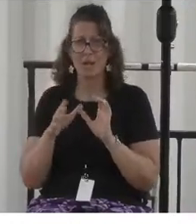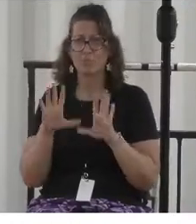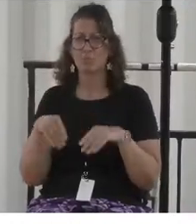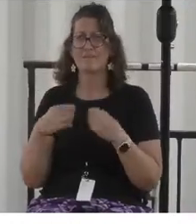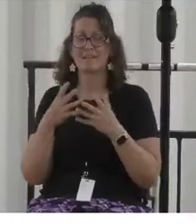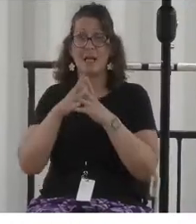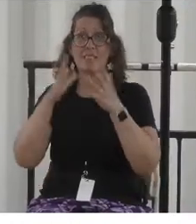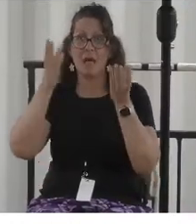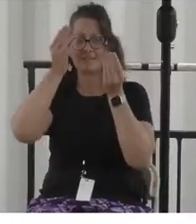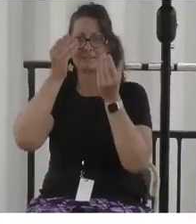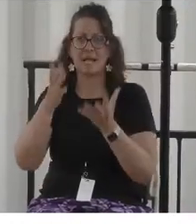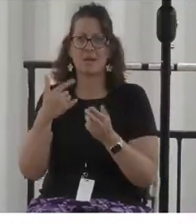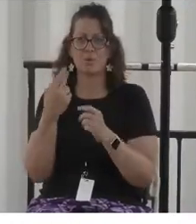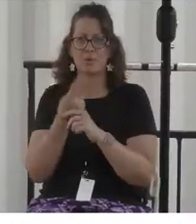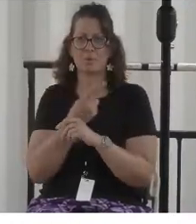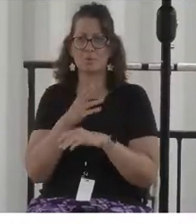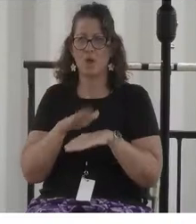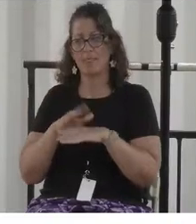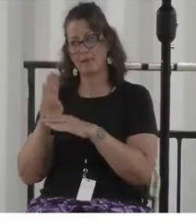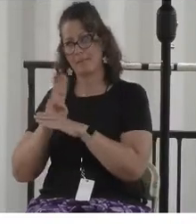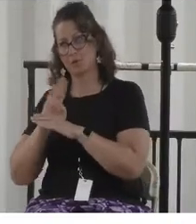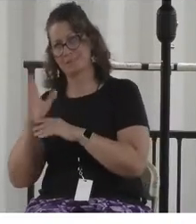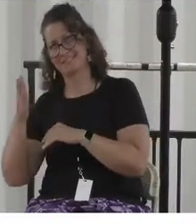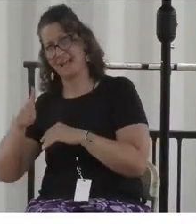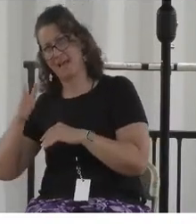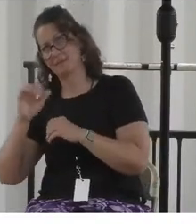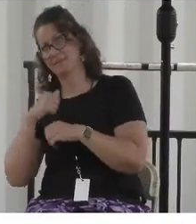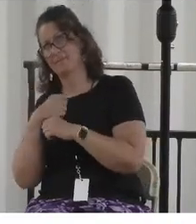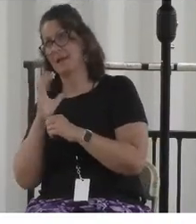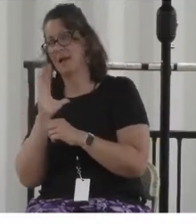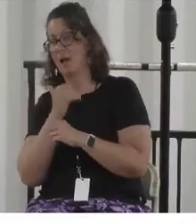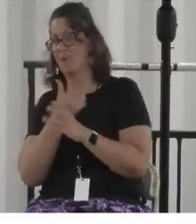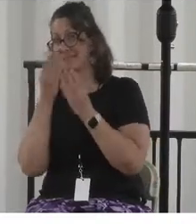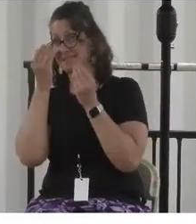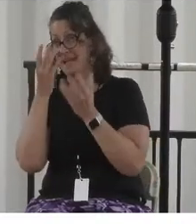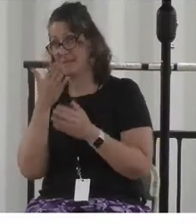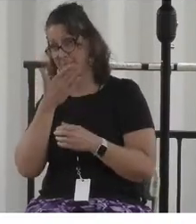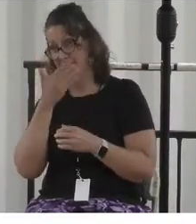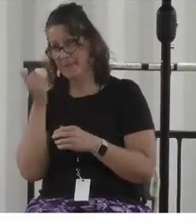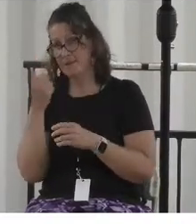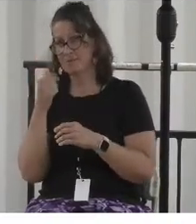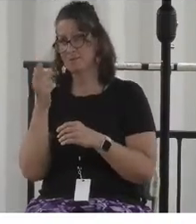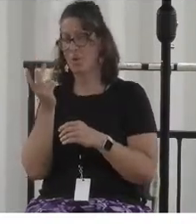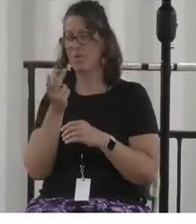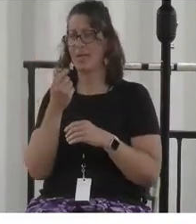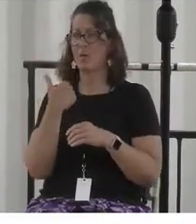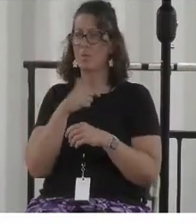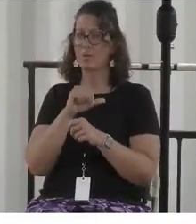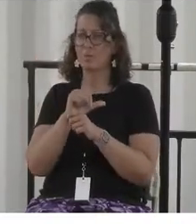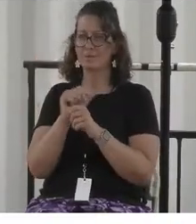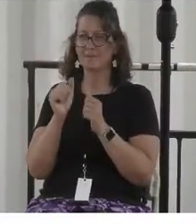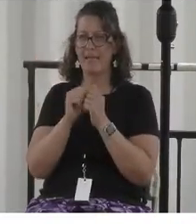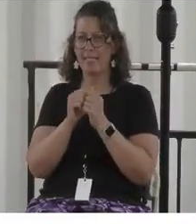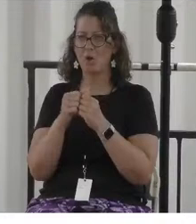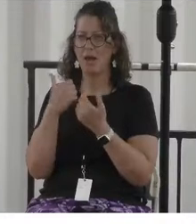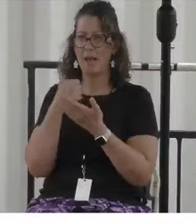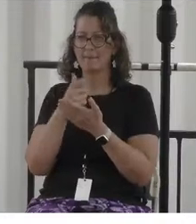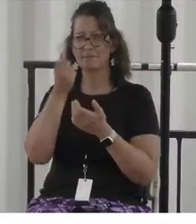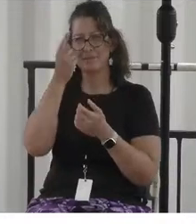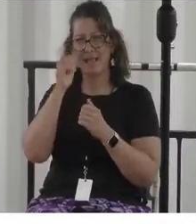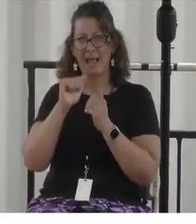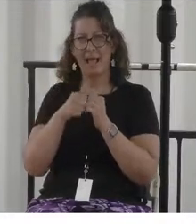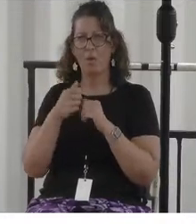of data that then we can use on the commercial side to make our data better so that they can work together to help us understand how the world is